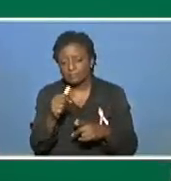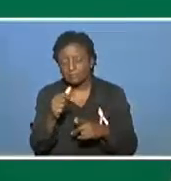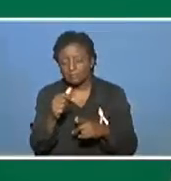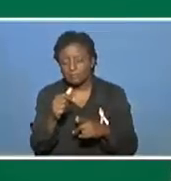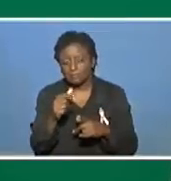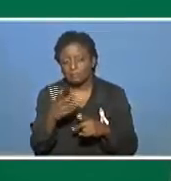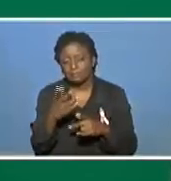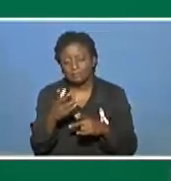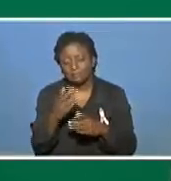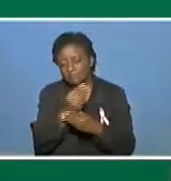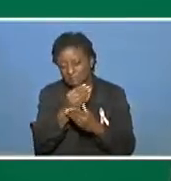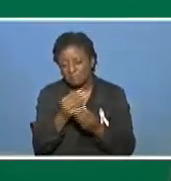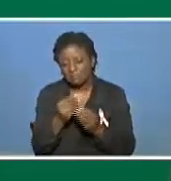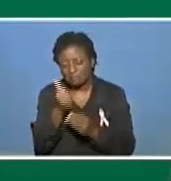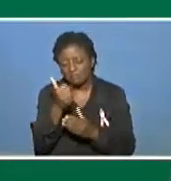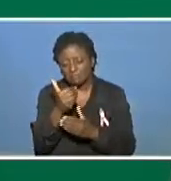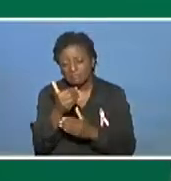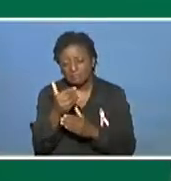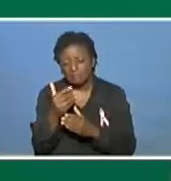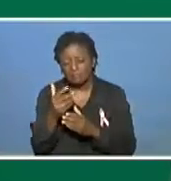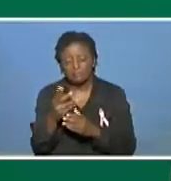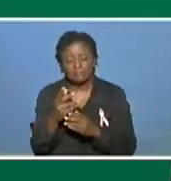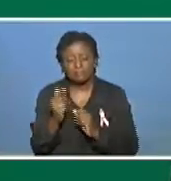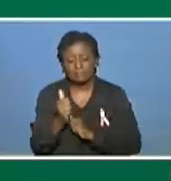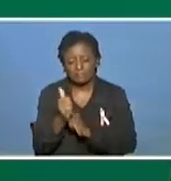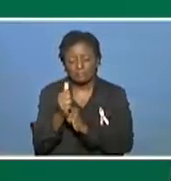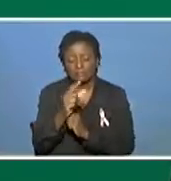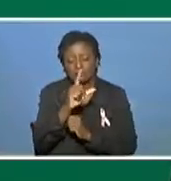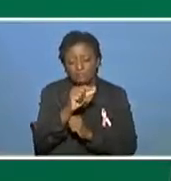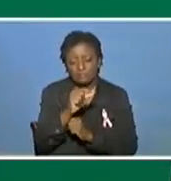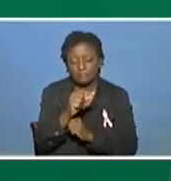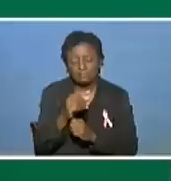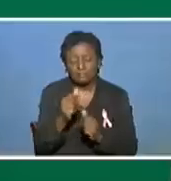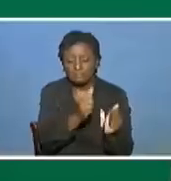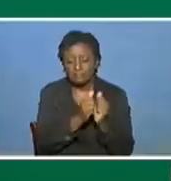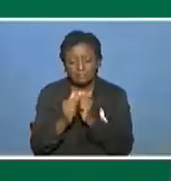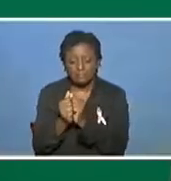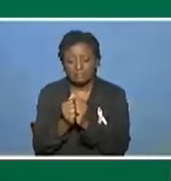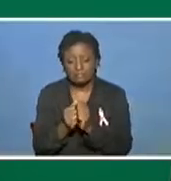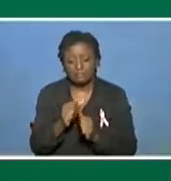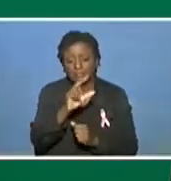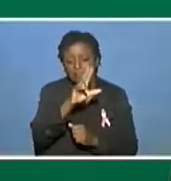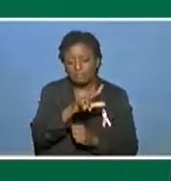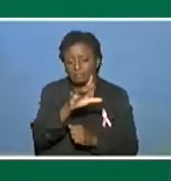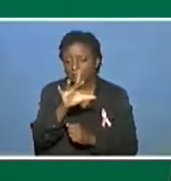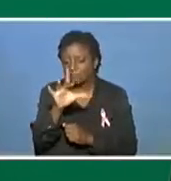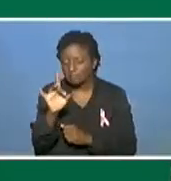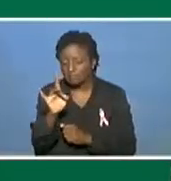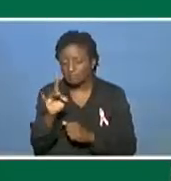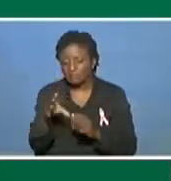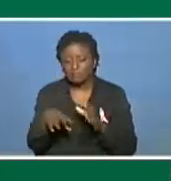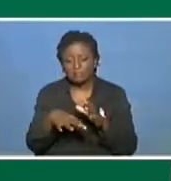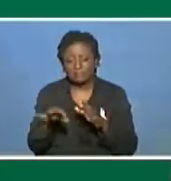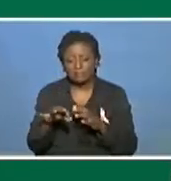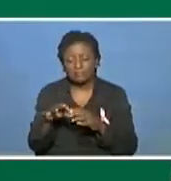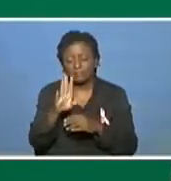on 20 of them. Combined, they represent 38 out of the